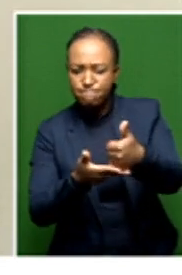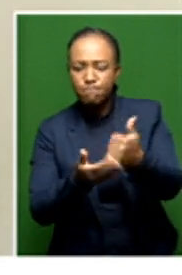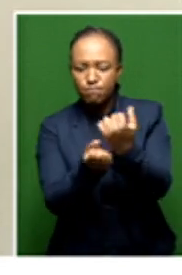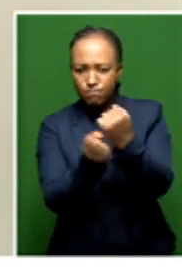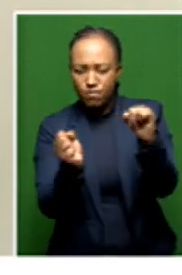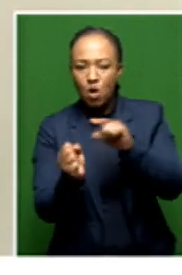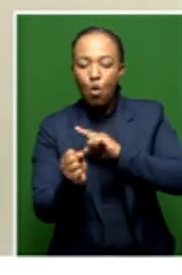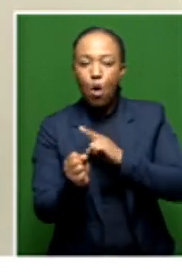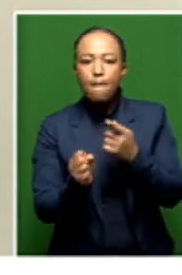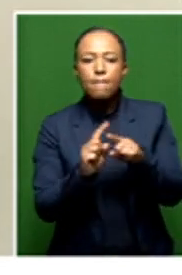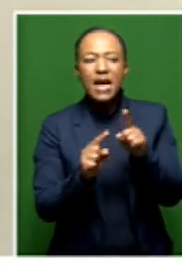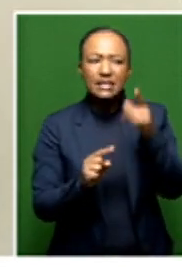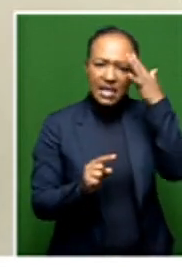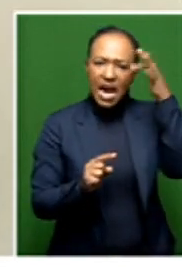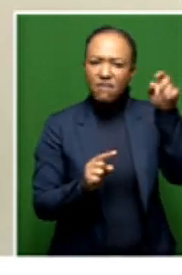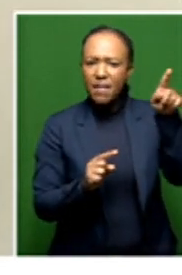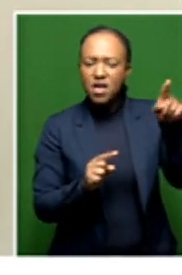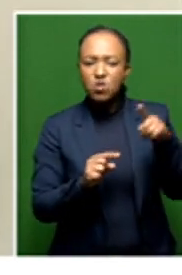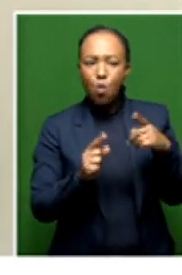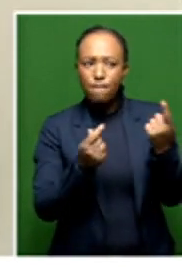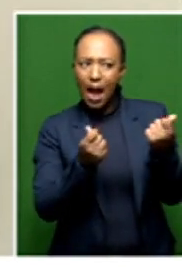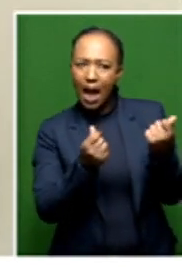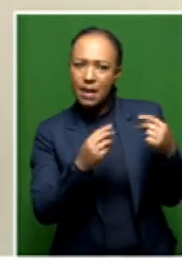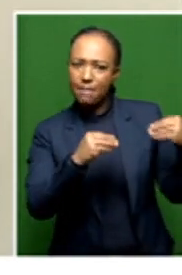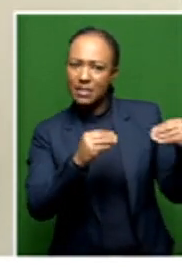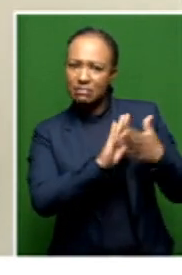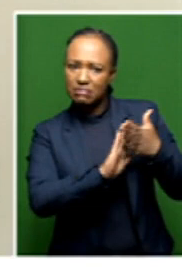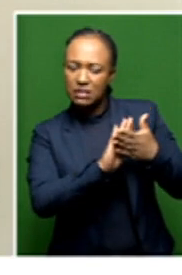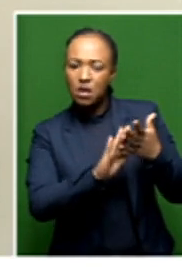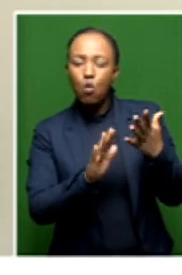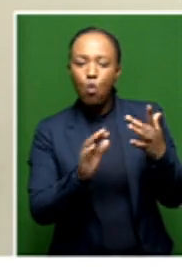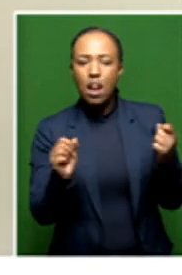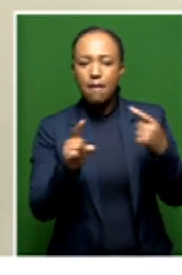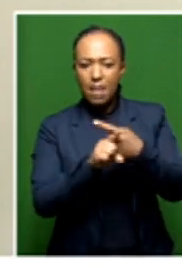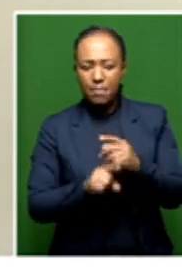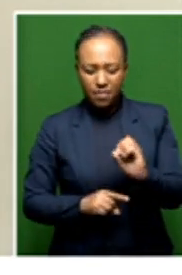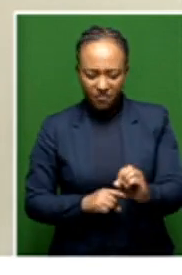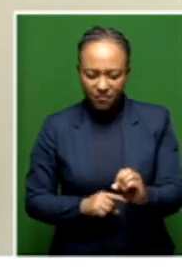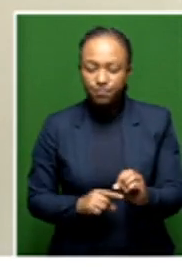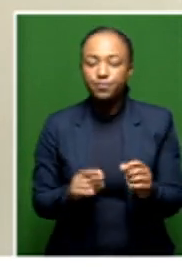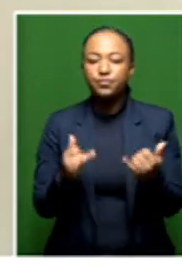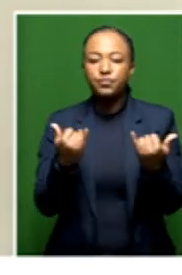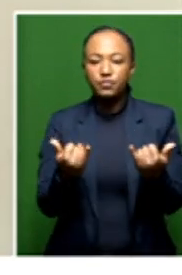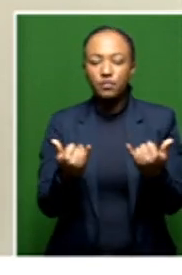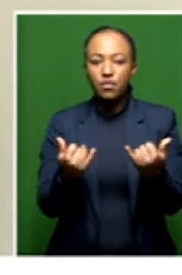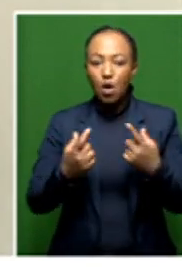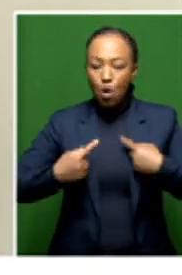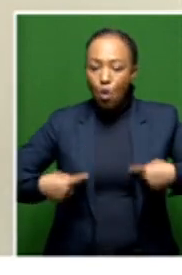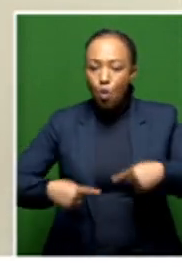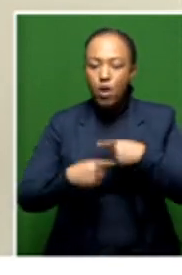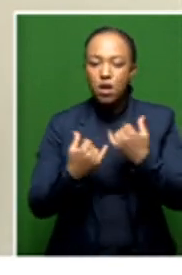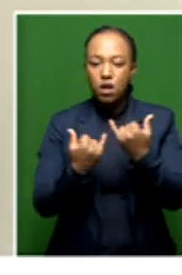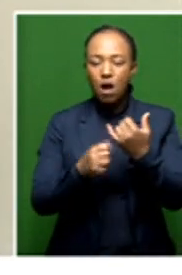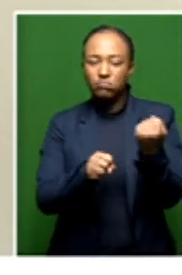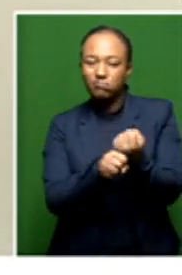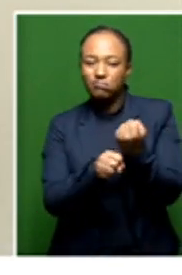a capitalist state, we are going to have the contradictions that you spoke about. But what we advance as